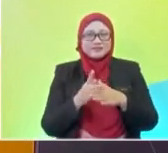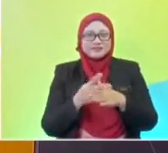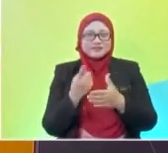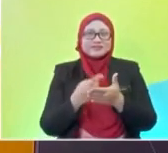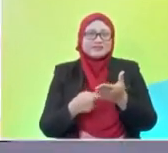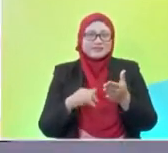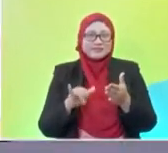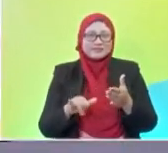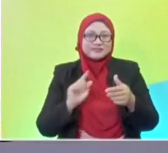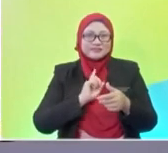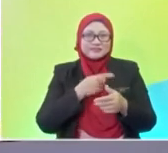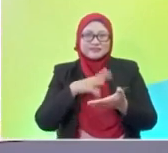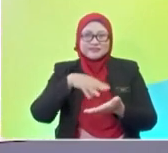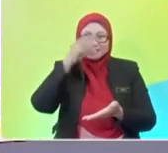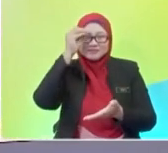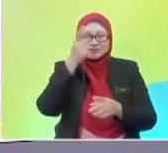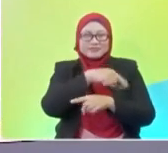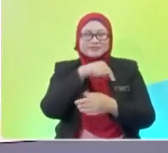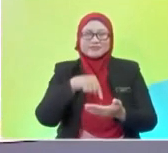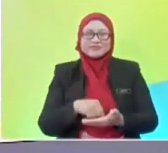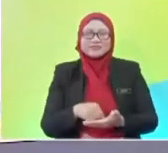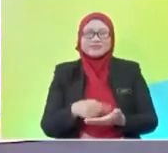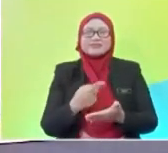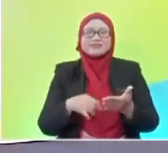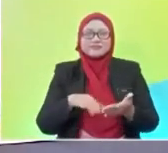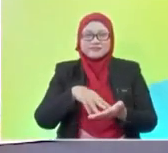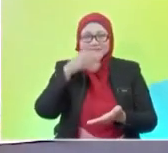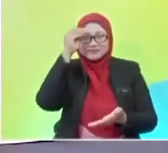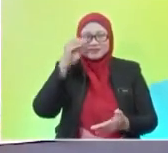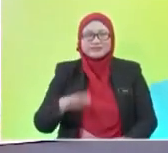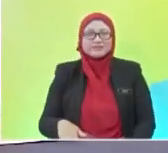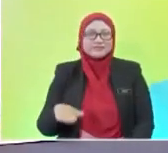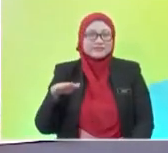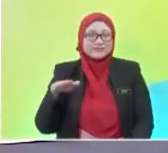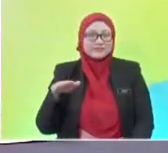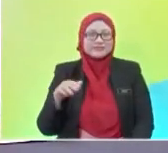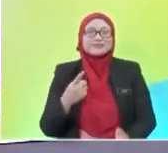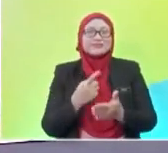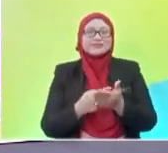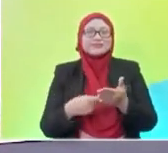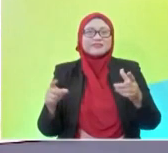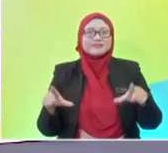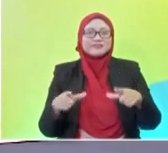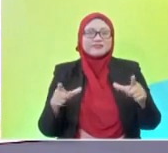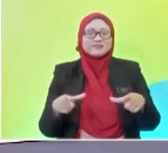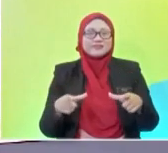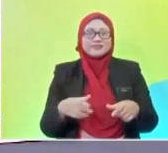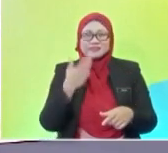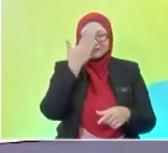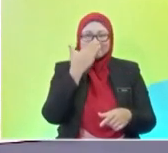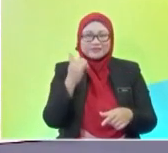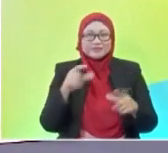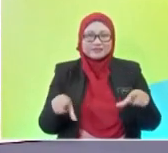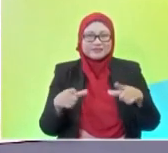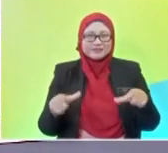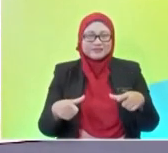learned today, teacher. Go ahead. Today, what we have learned today is about flood. Mm. What causes flood? How do flood happens?